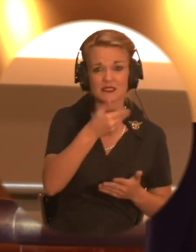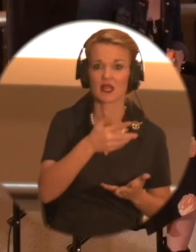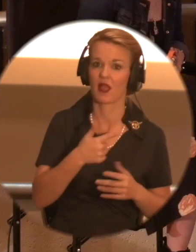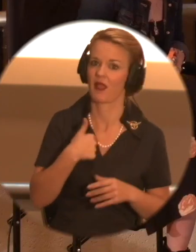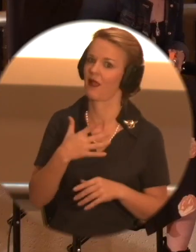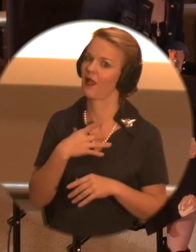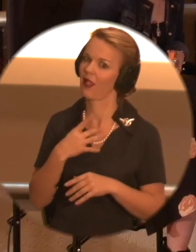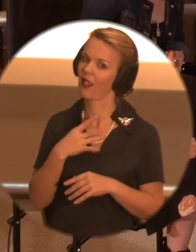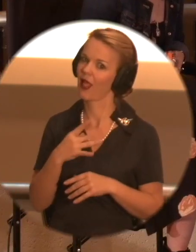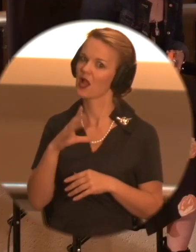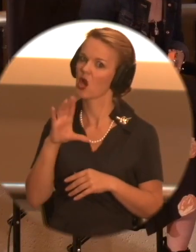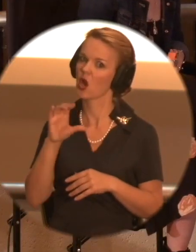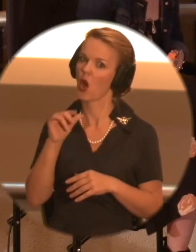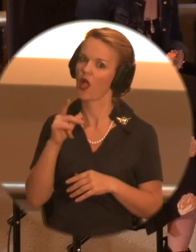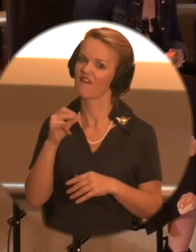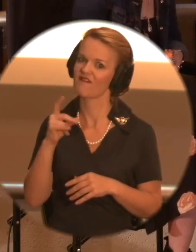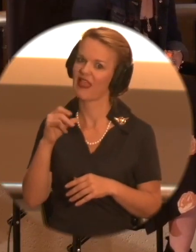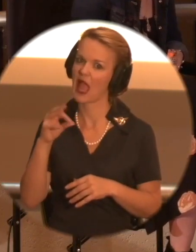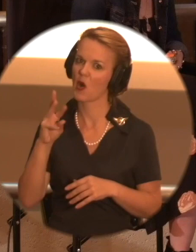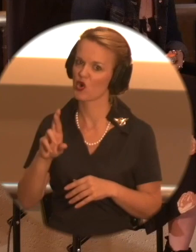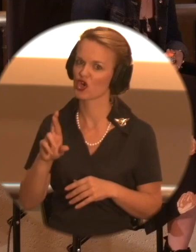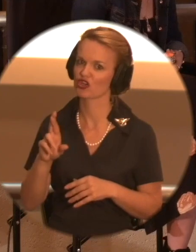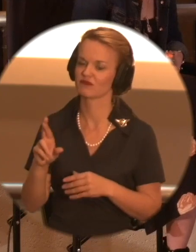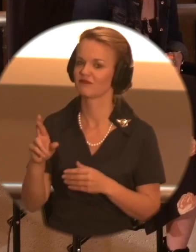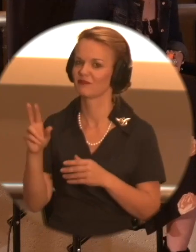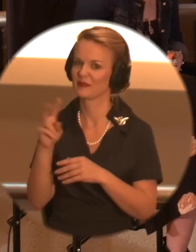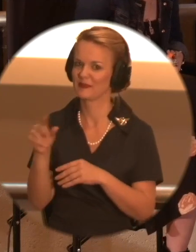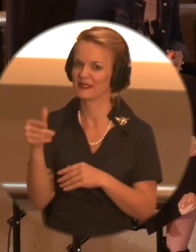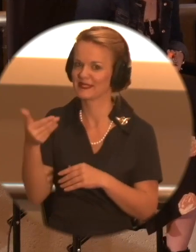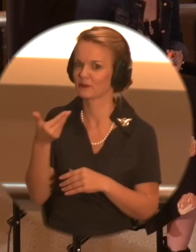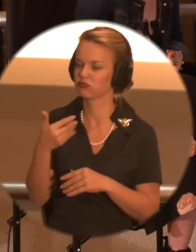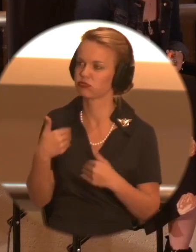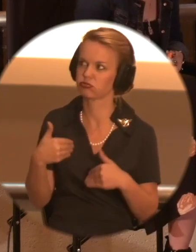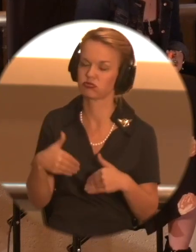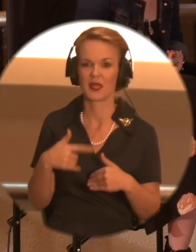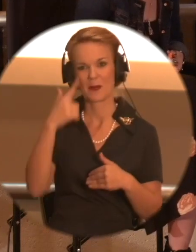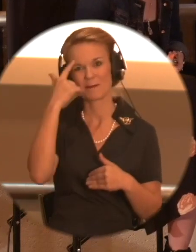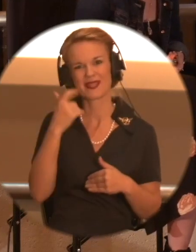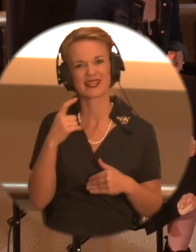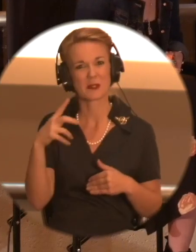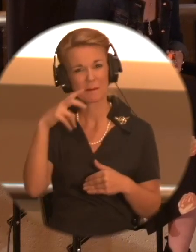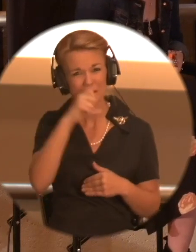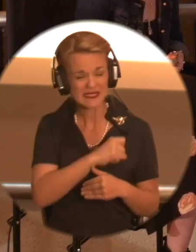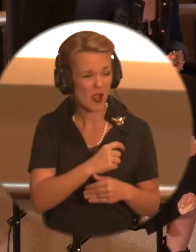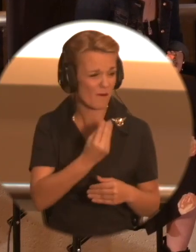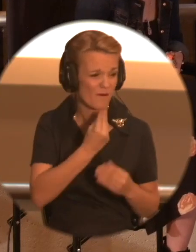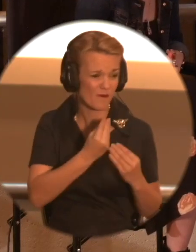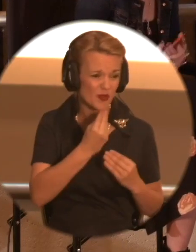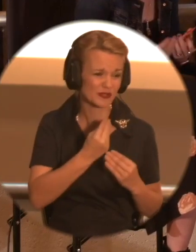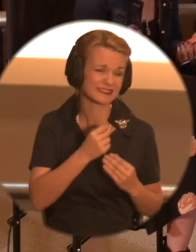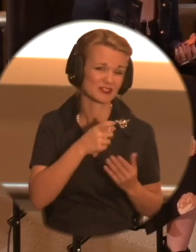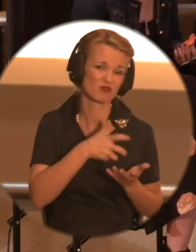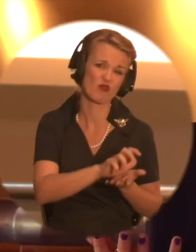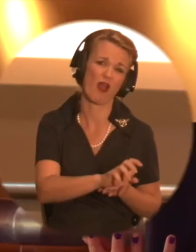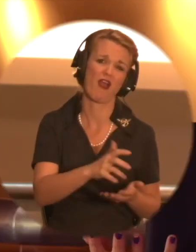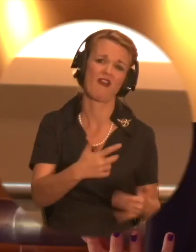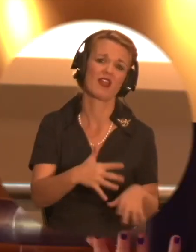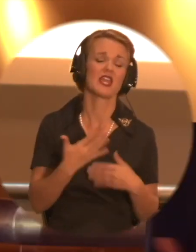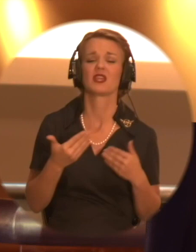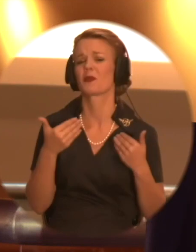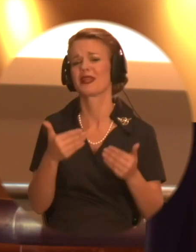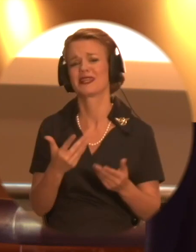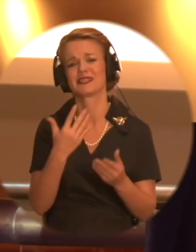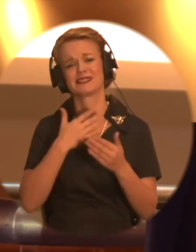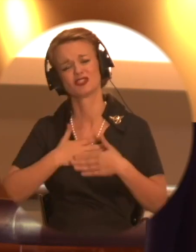good. Deprivation is rough. At least find the solutions and make it work so that you can enjoy it, because food is delicious. Enjoy life and